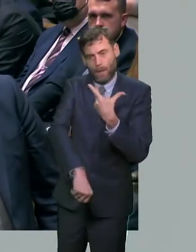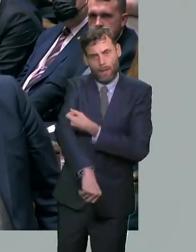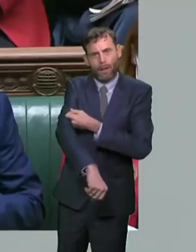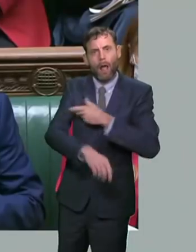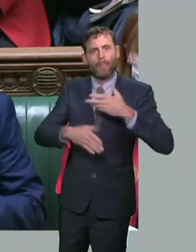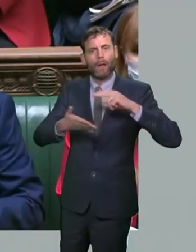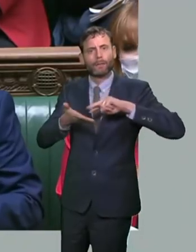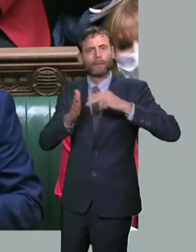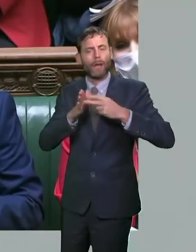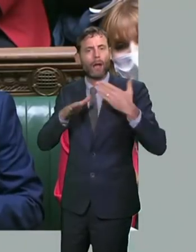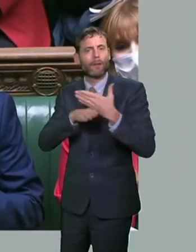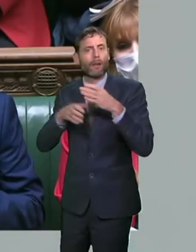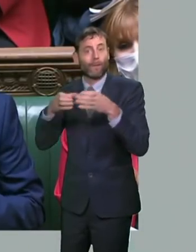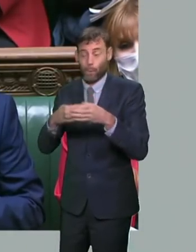force.